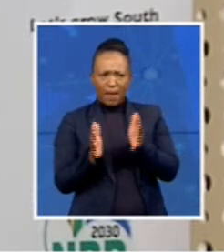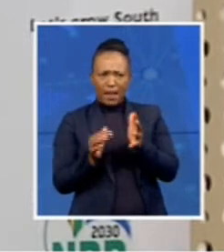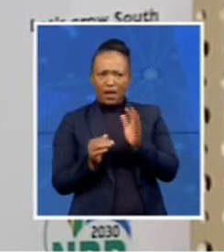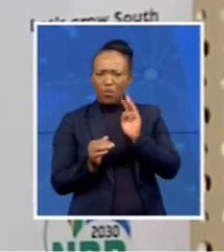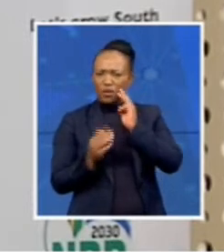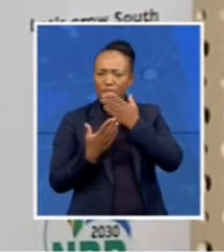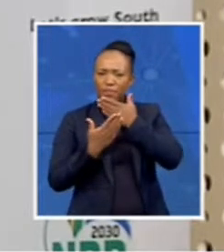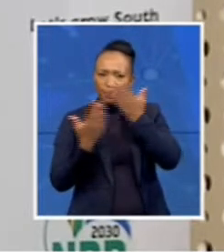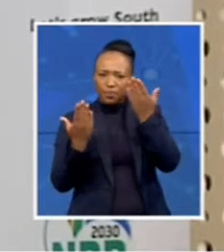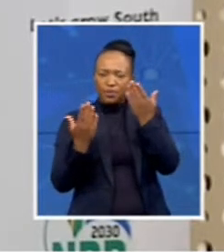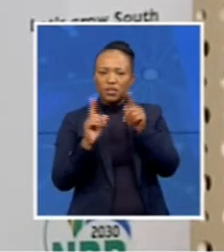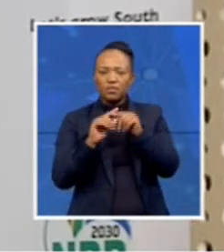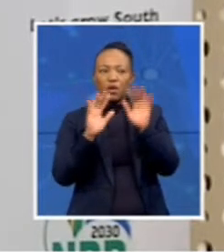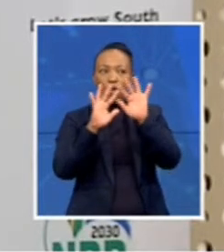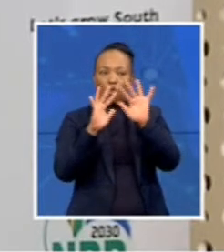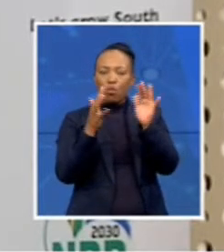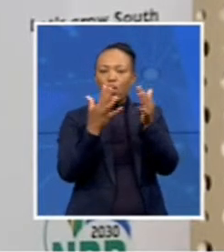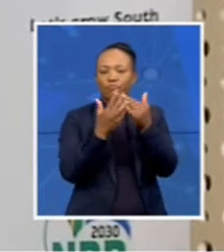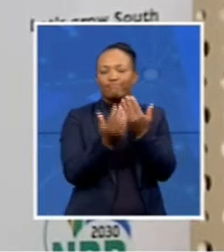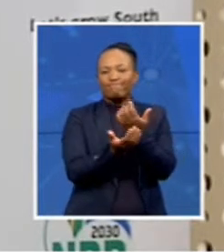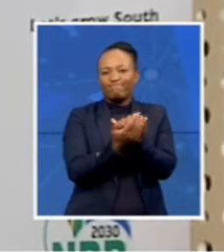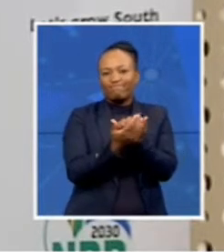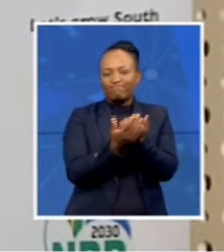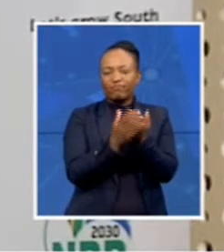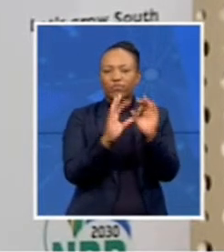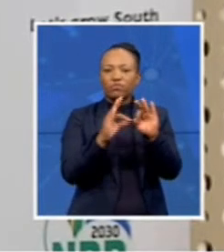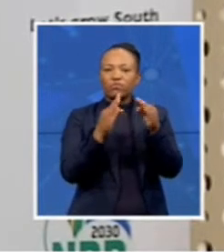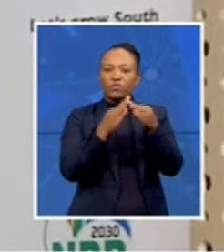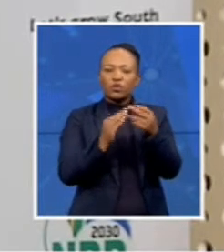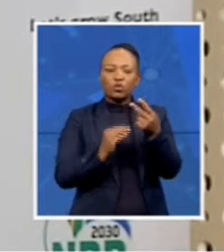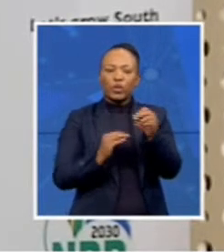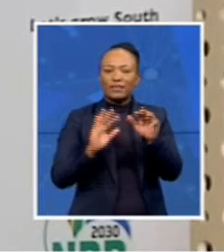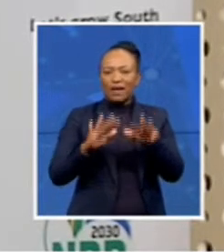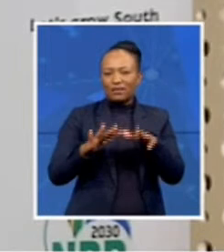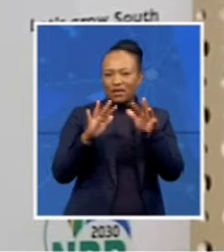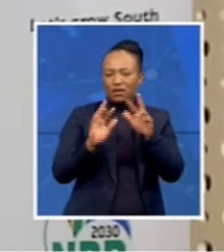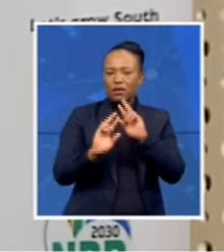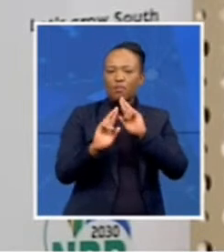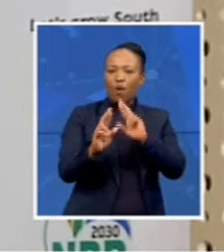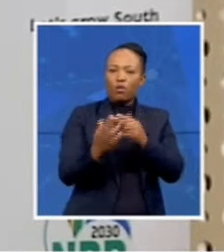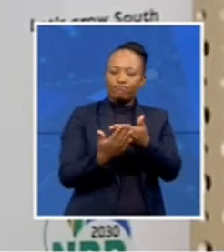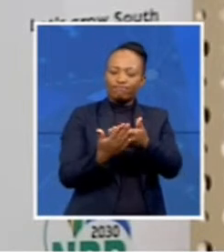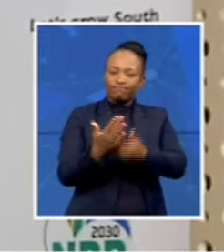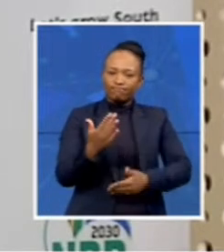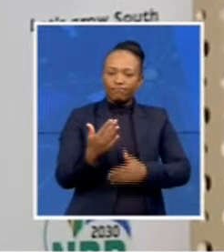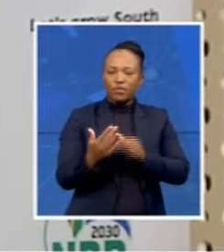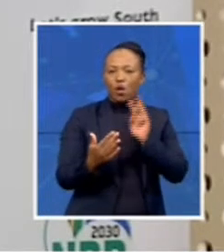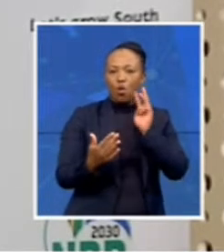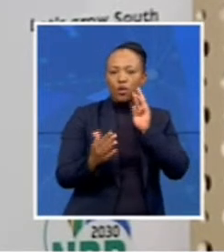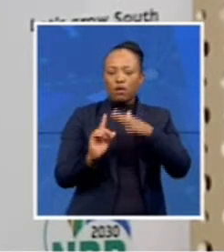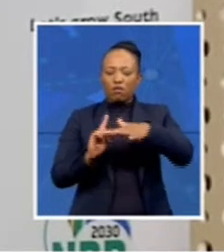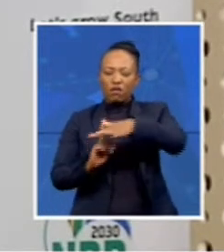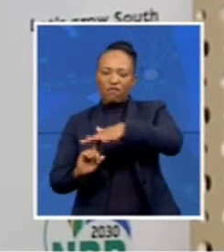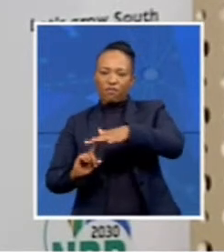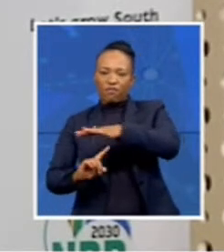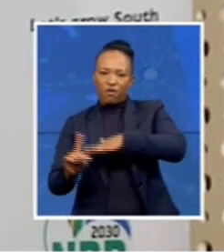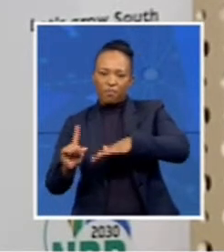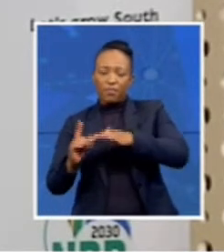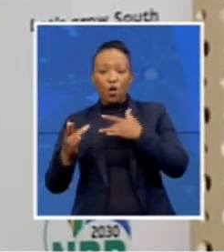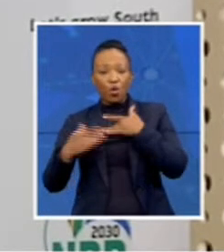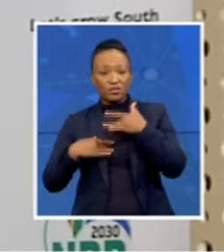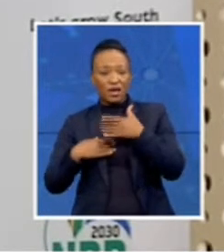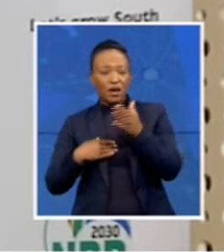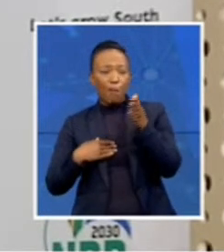Report of 2019 reports that water environmental concerns are more prevalent than ever.